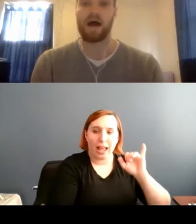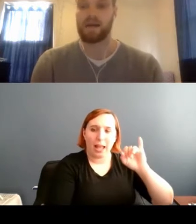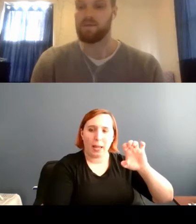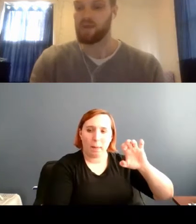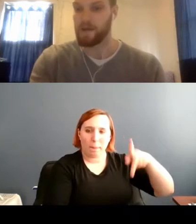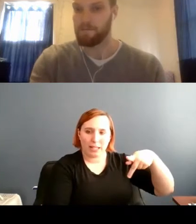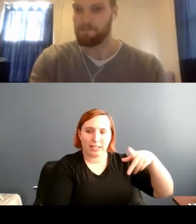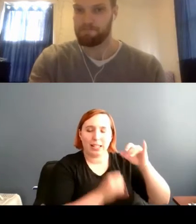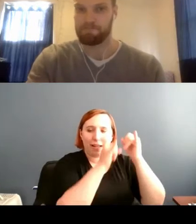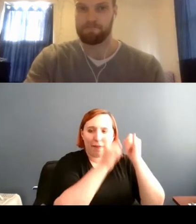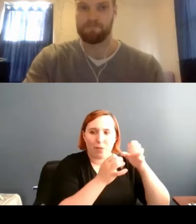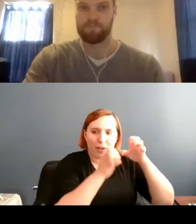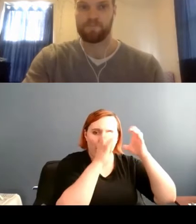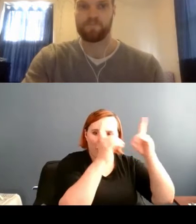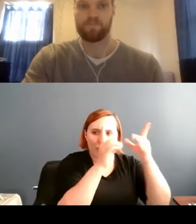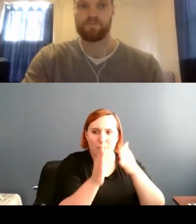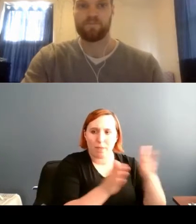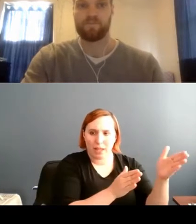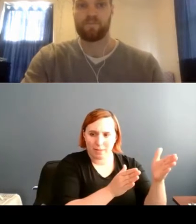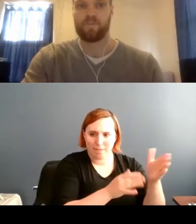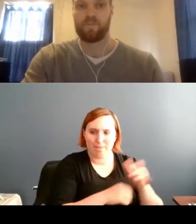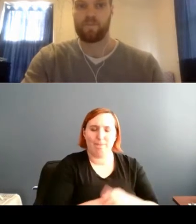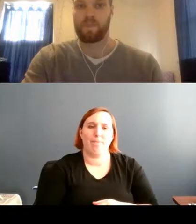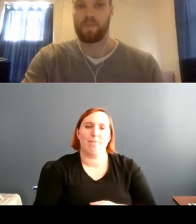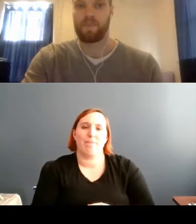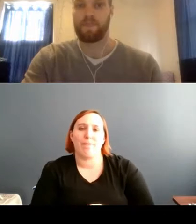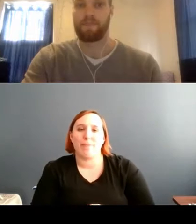as the IEP.